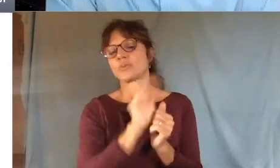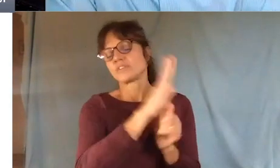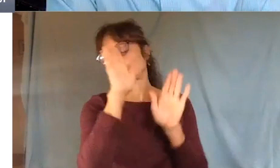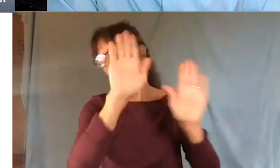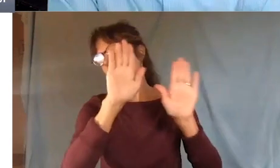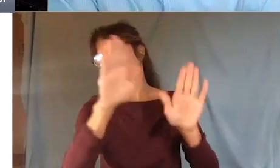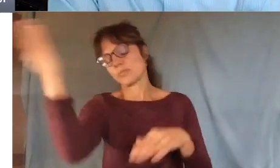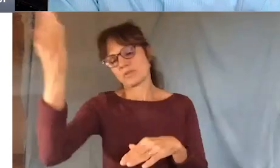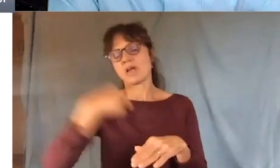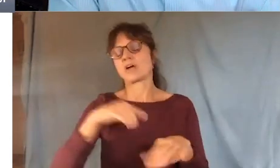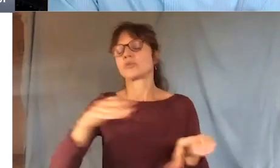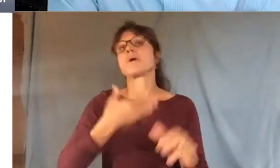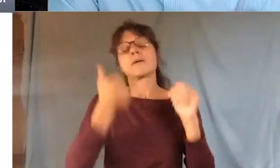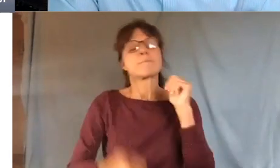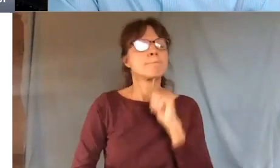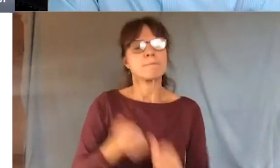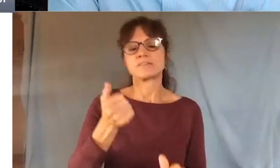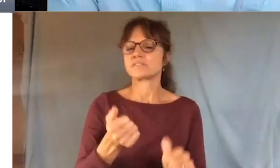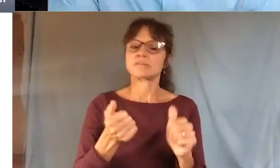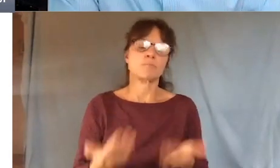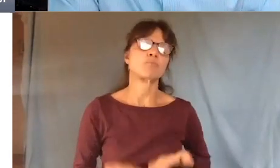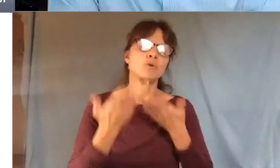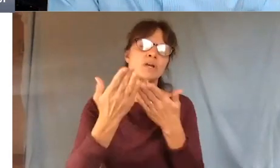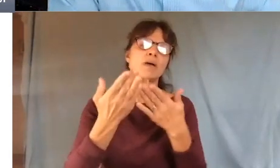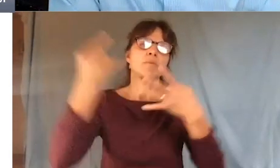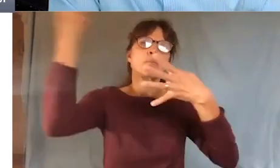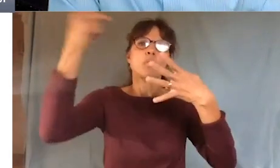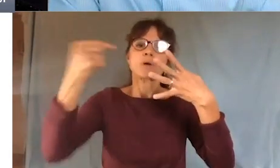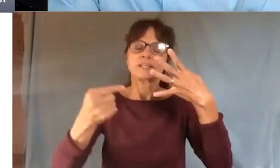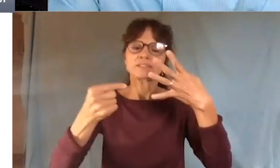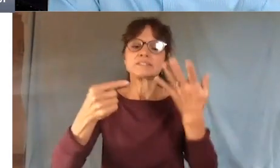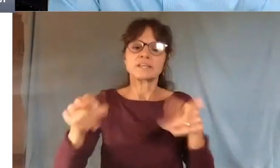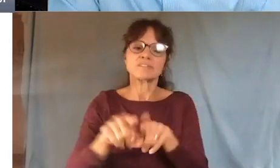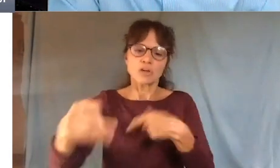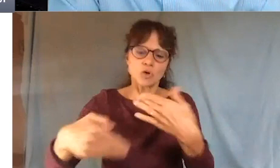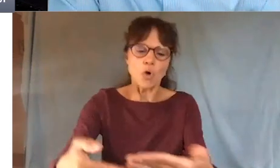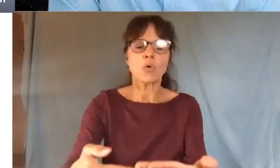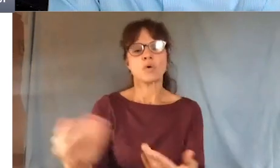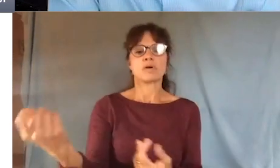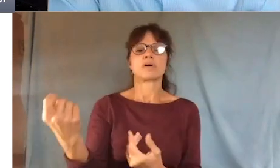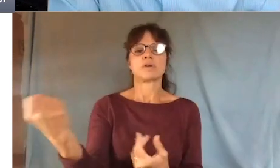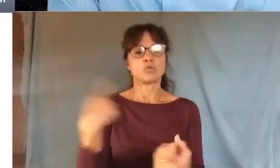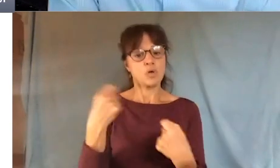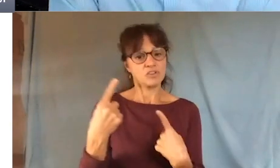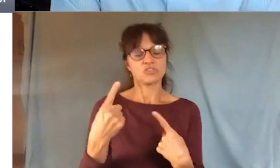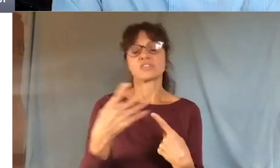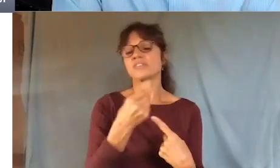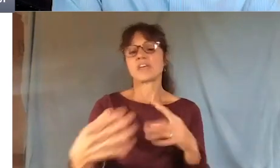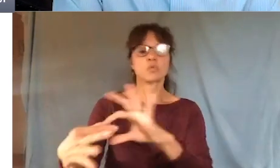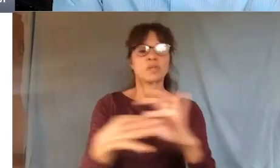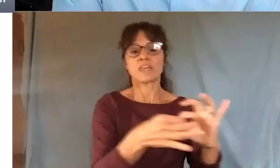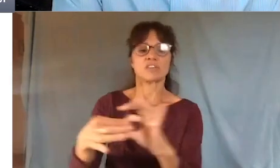will do my very best to bring up points along the way, just as he did, questions that I think we have in the relationship